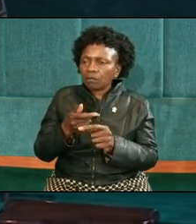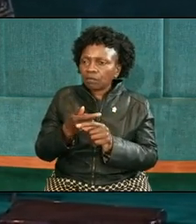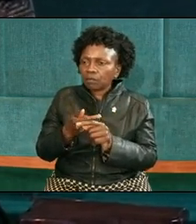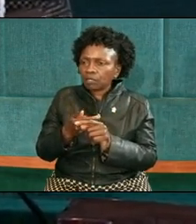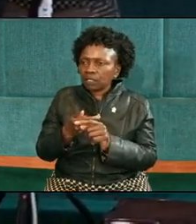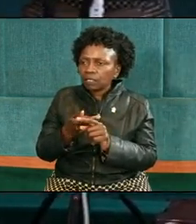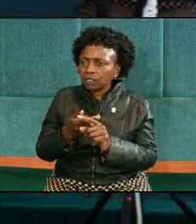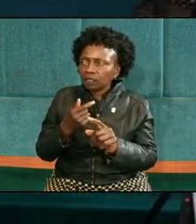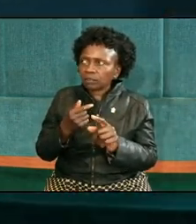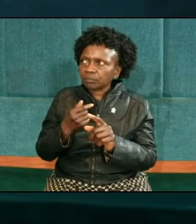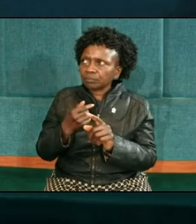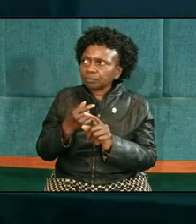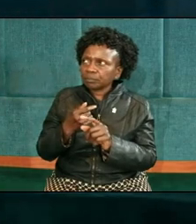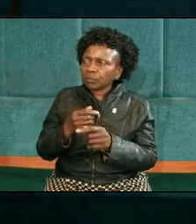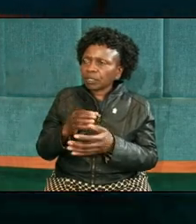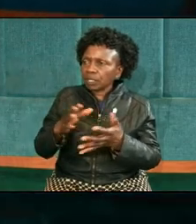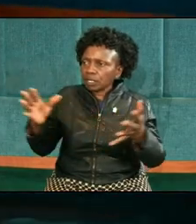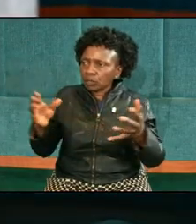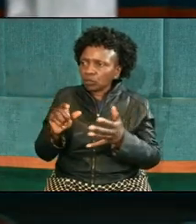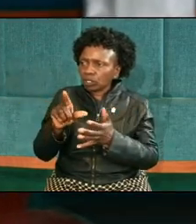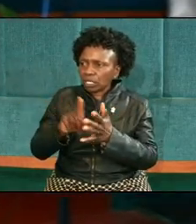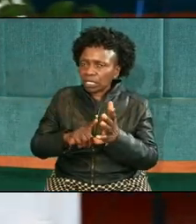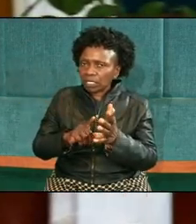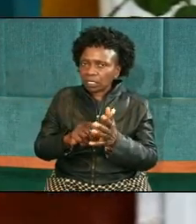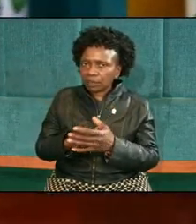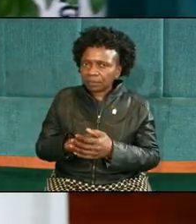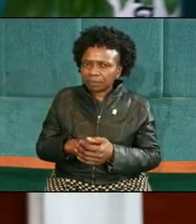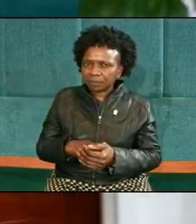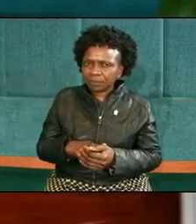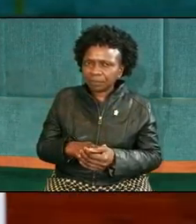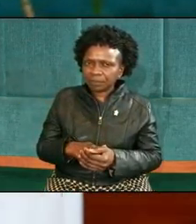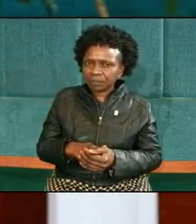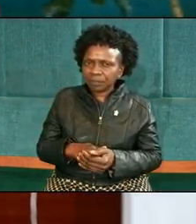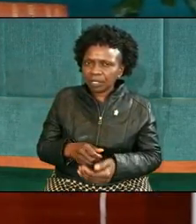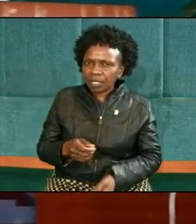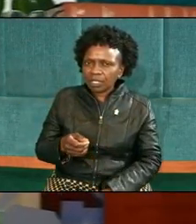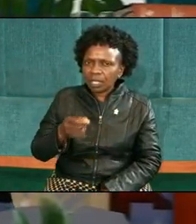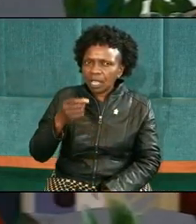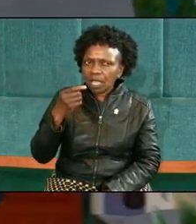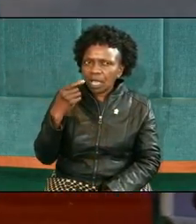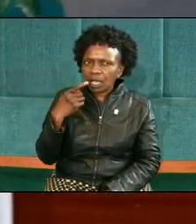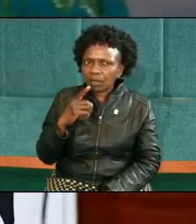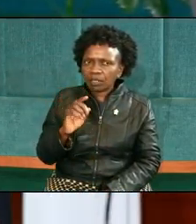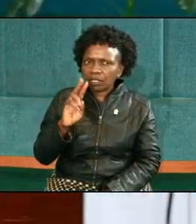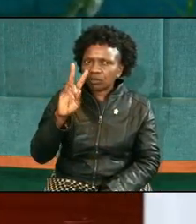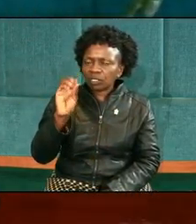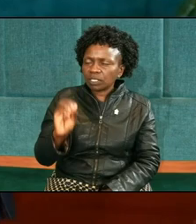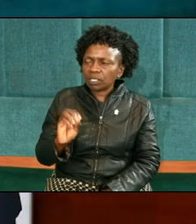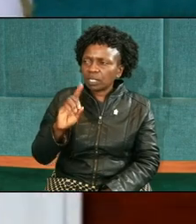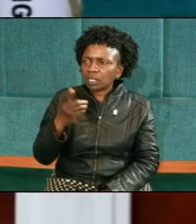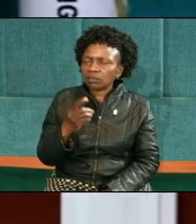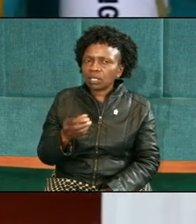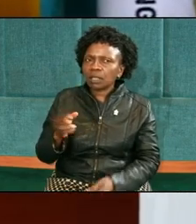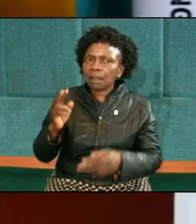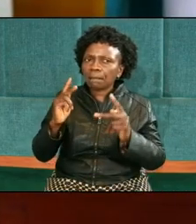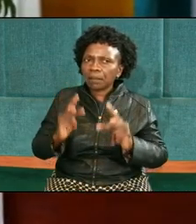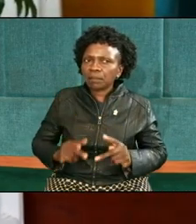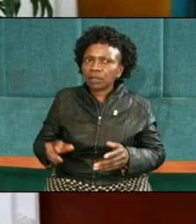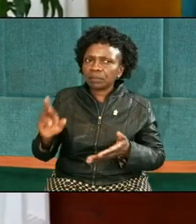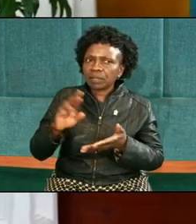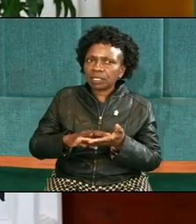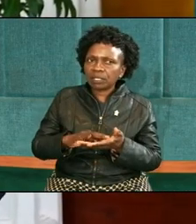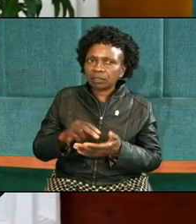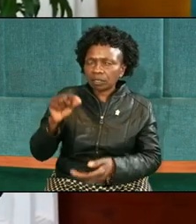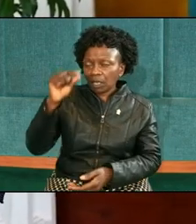evangelistic effort ever recorded in the Bible. In Old Testament, 120,000 people repented, from the